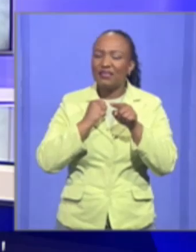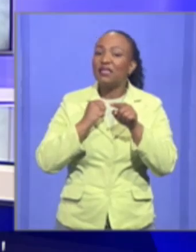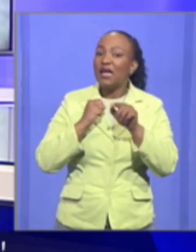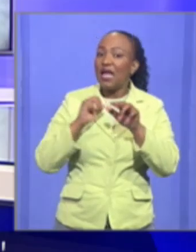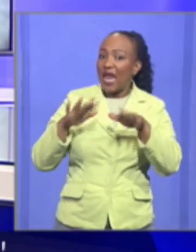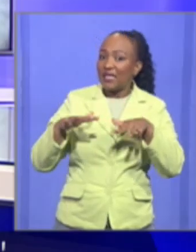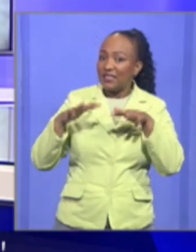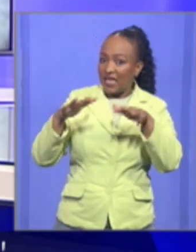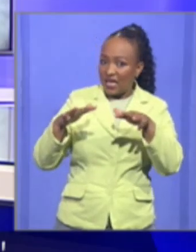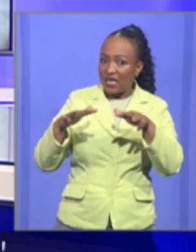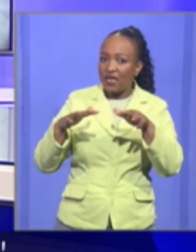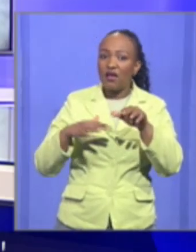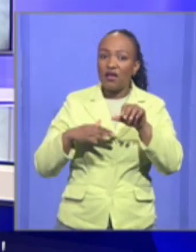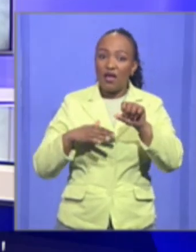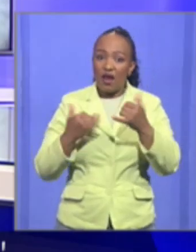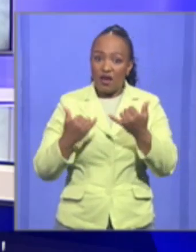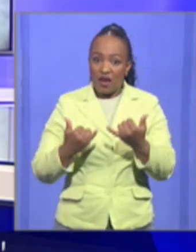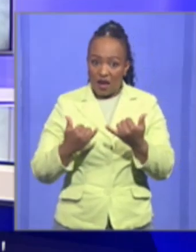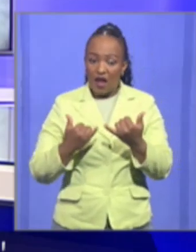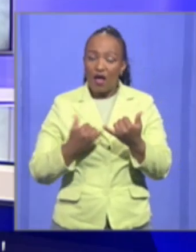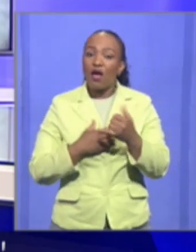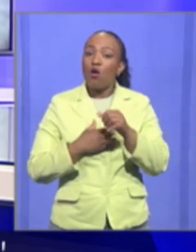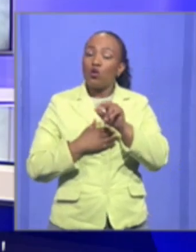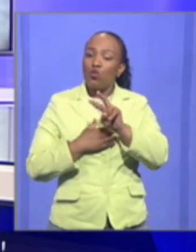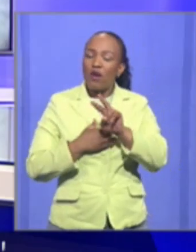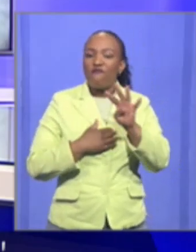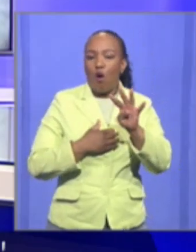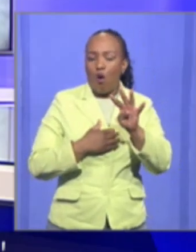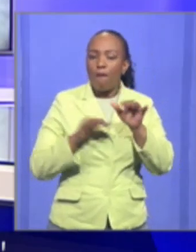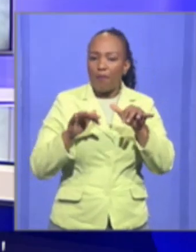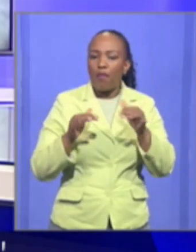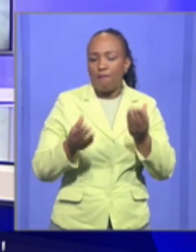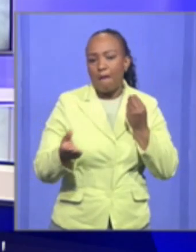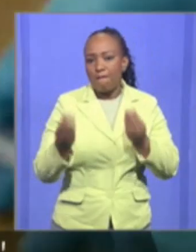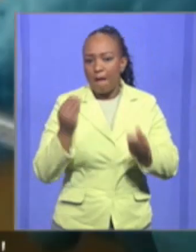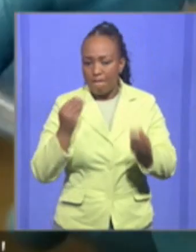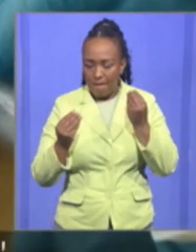Afrika Borwa e eme go 24.